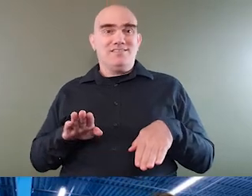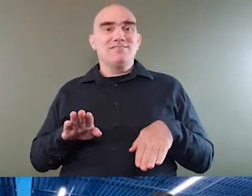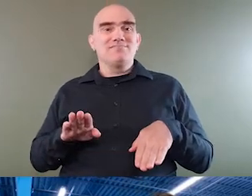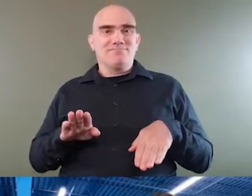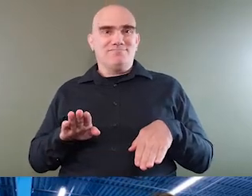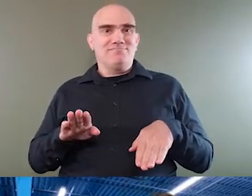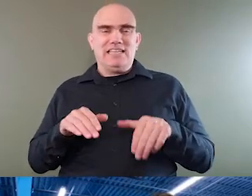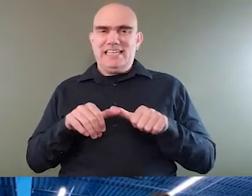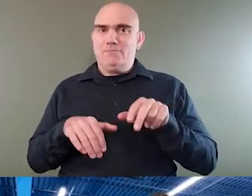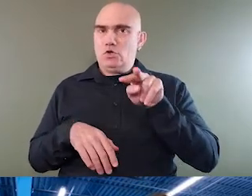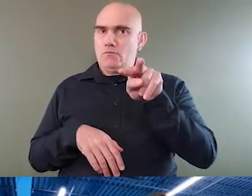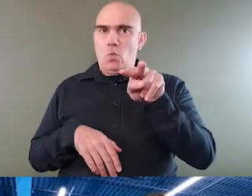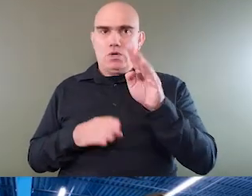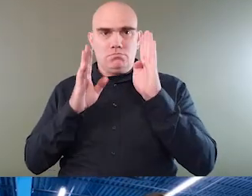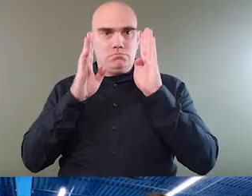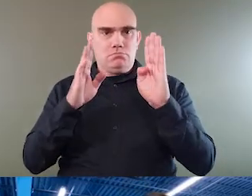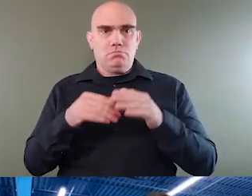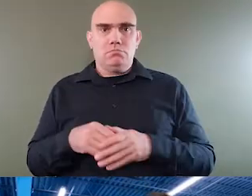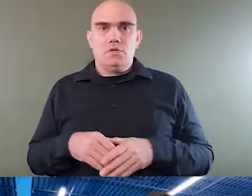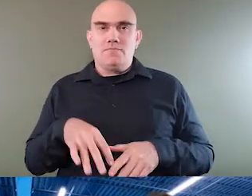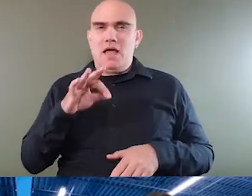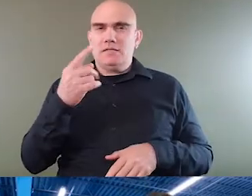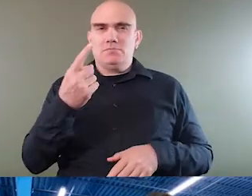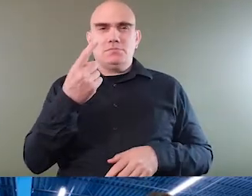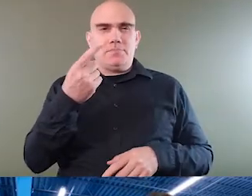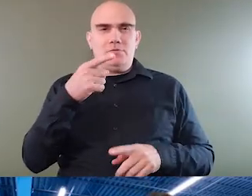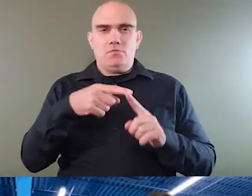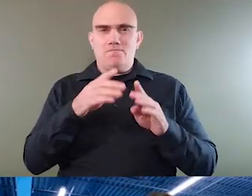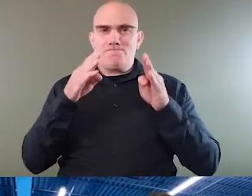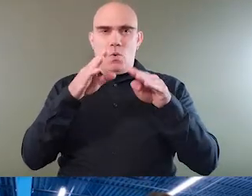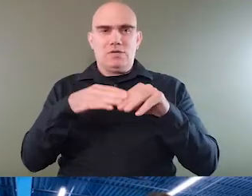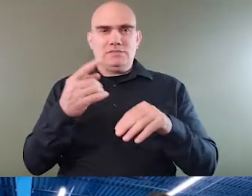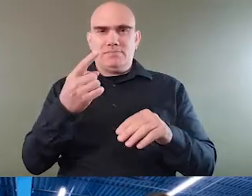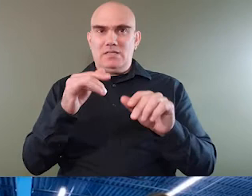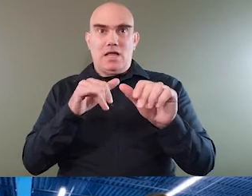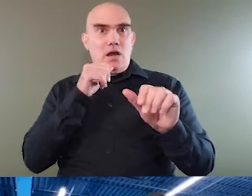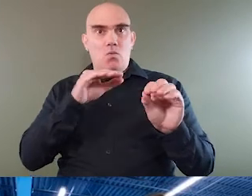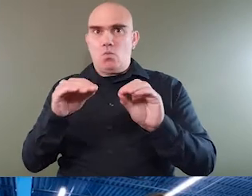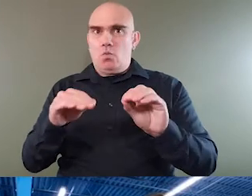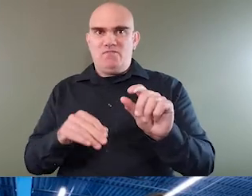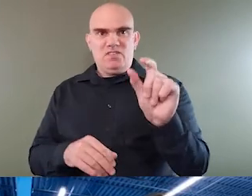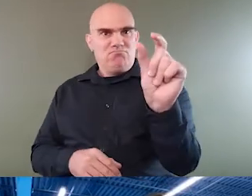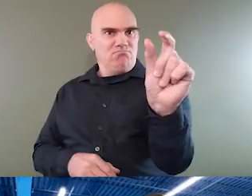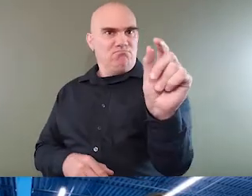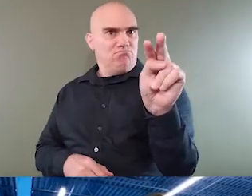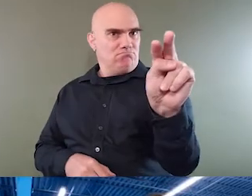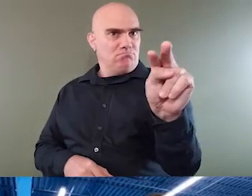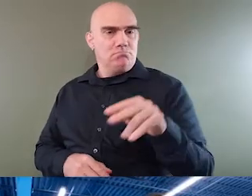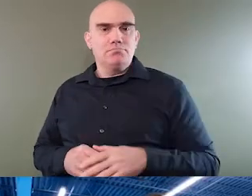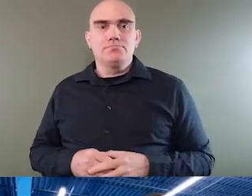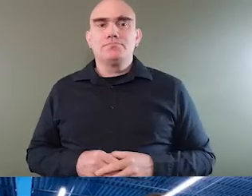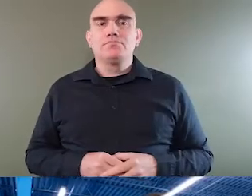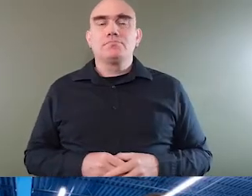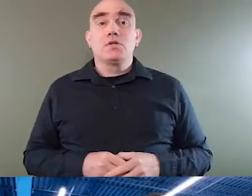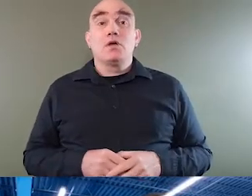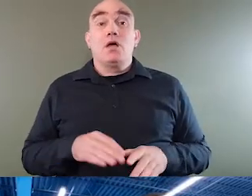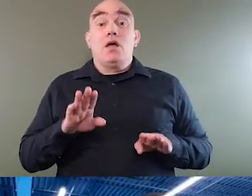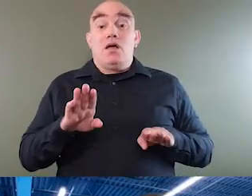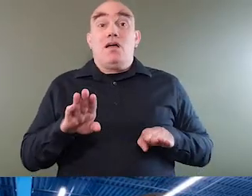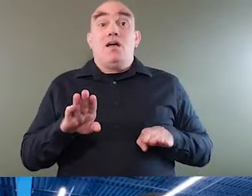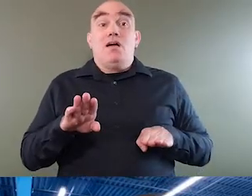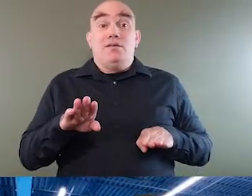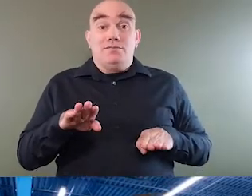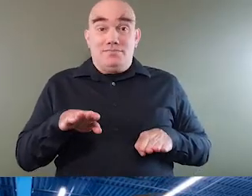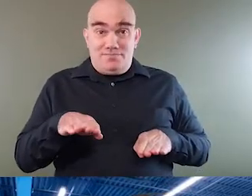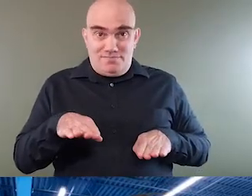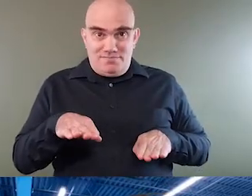And keep looking forward. Find one little point to focus on, something unmoving. Front toes down